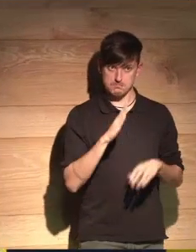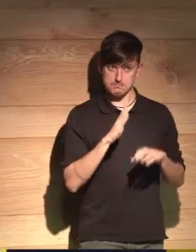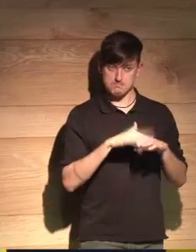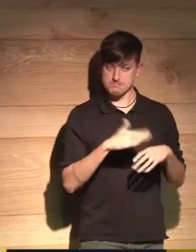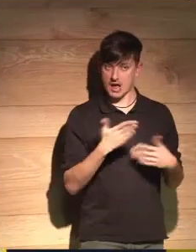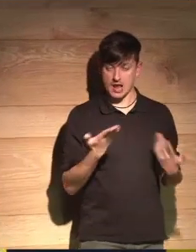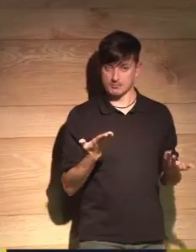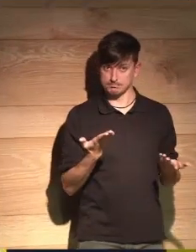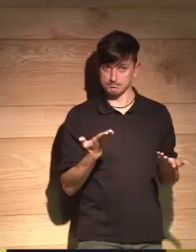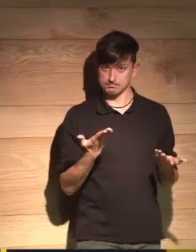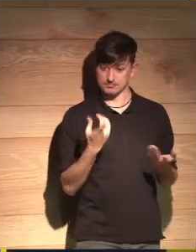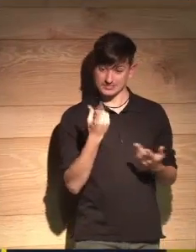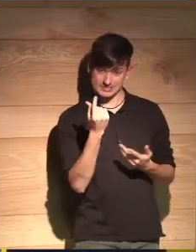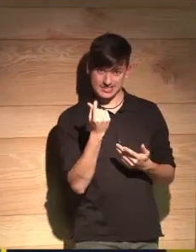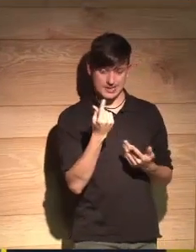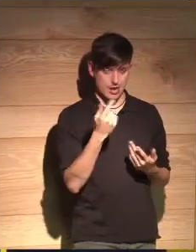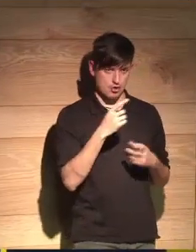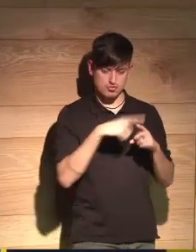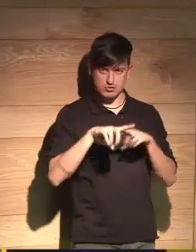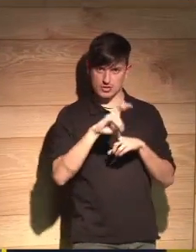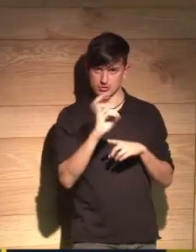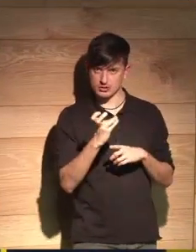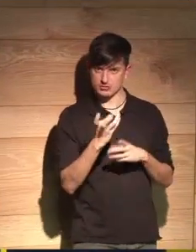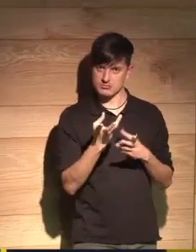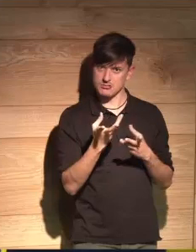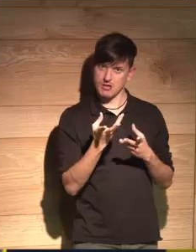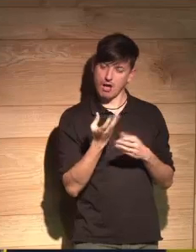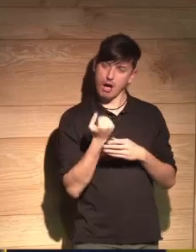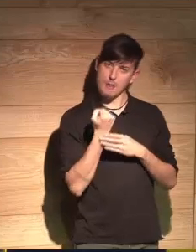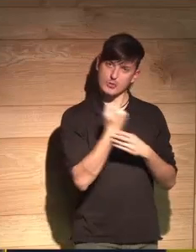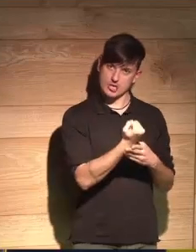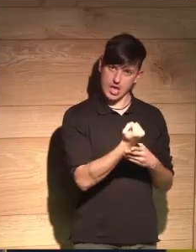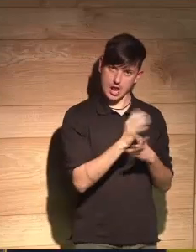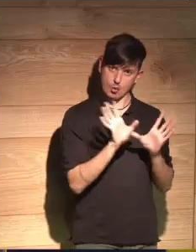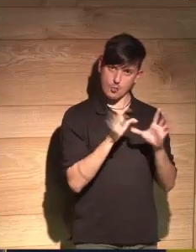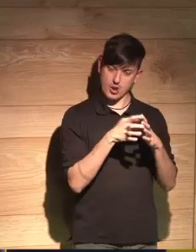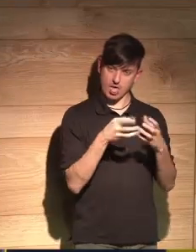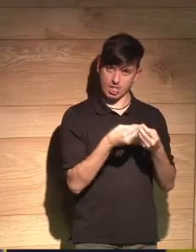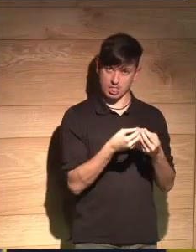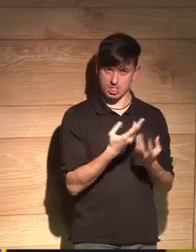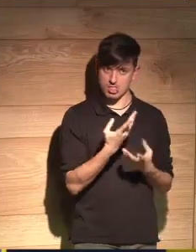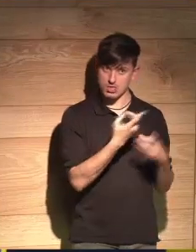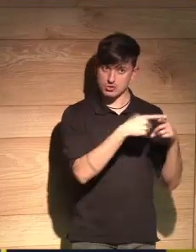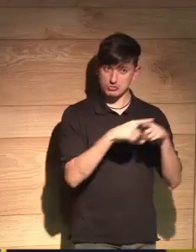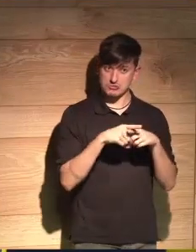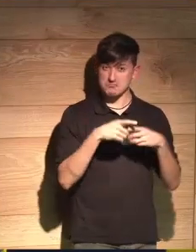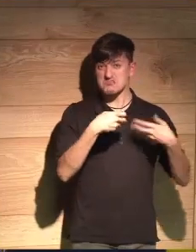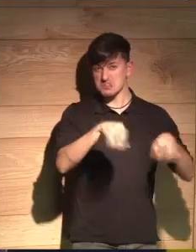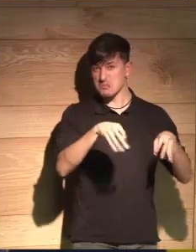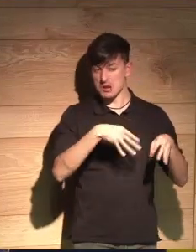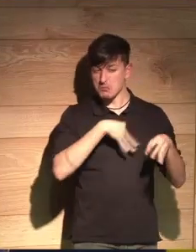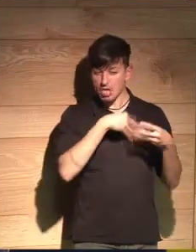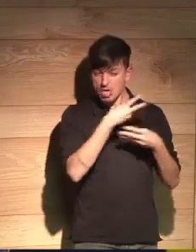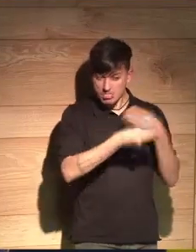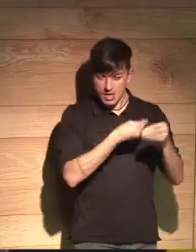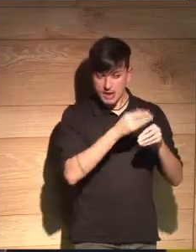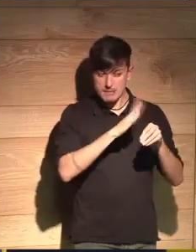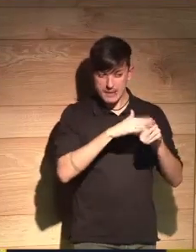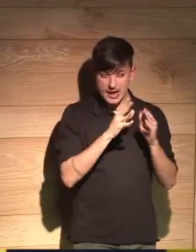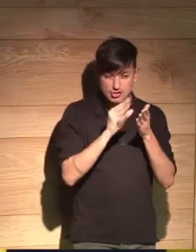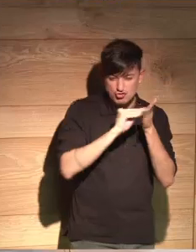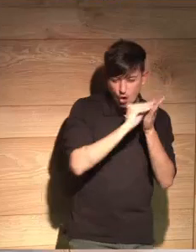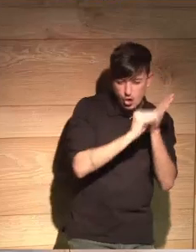that you can support, not with your presence, but with your money, you can support the community. So there would be many simple things that we can